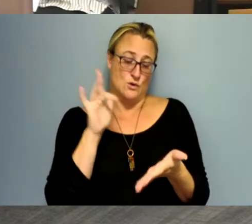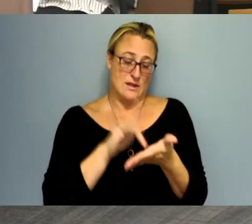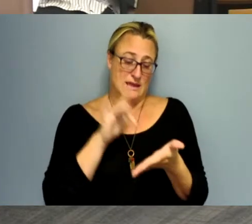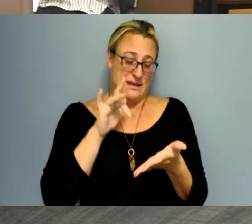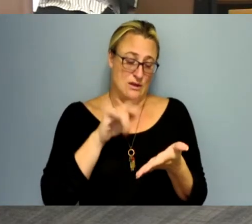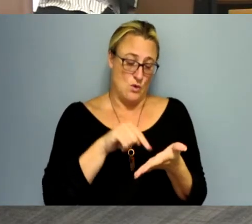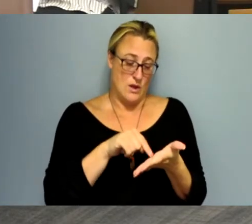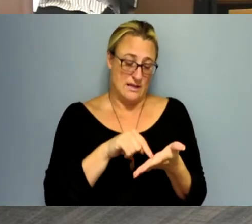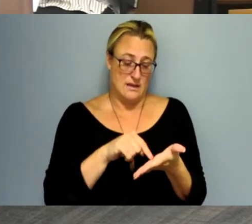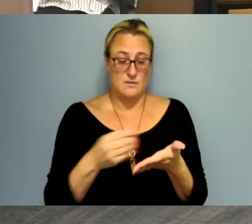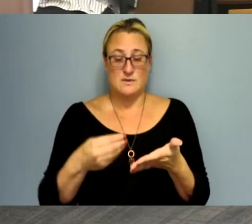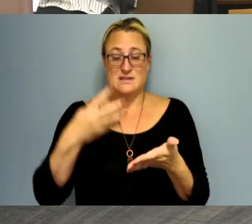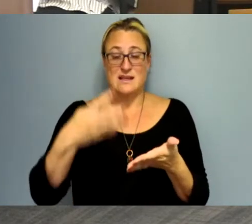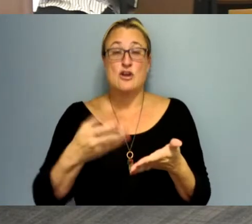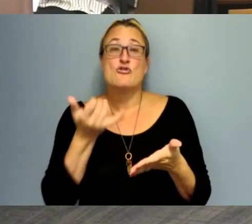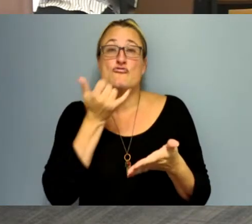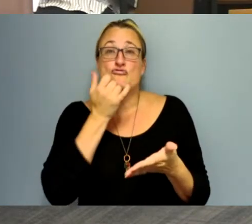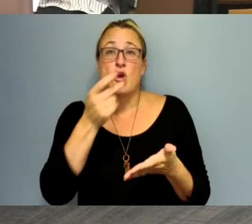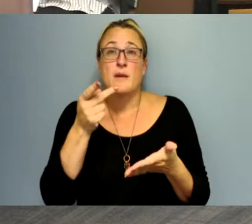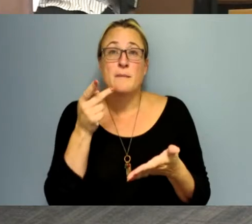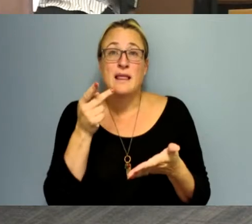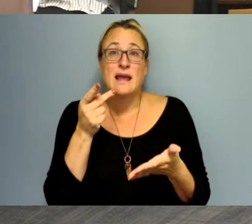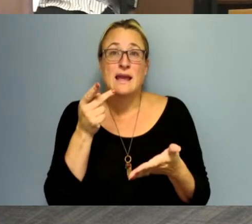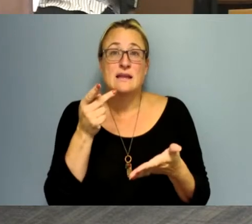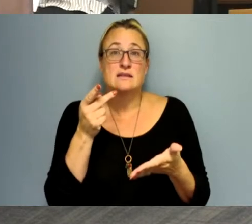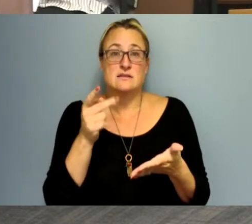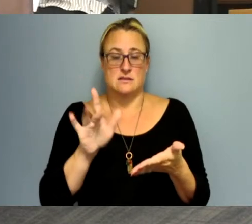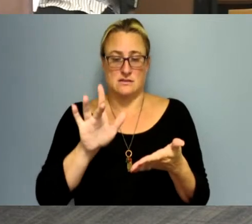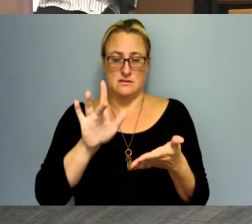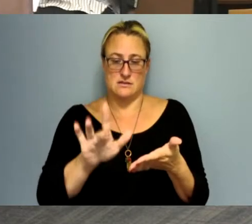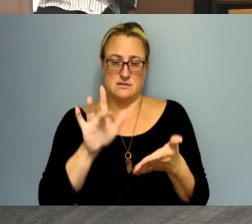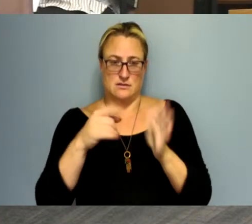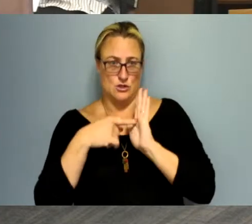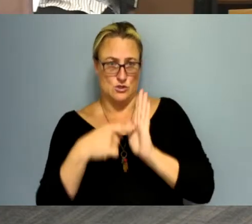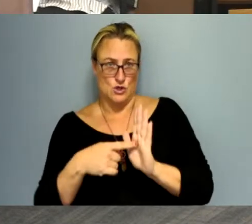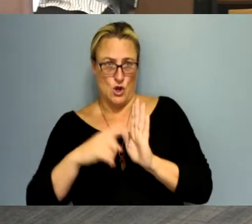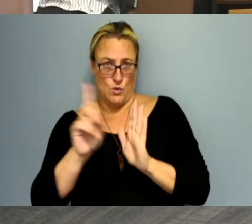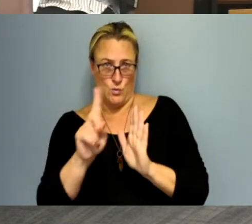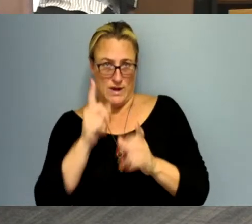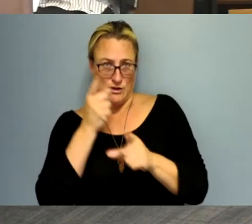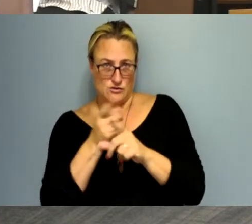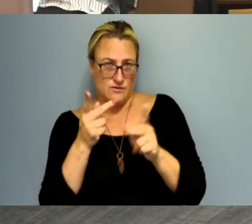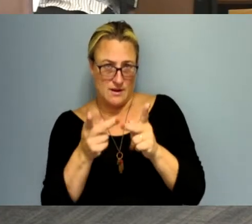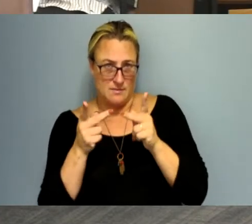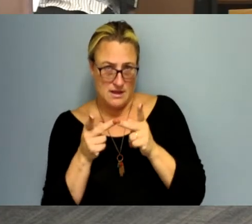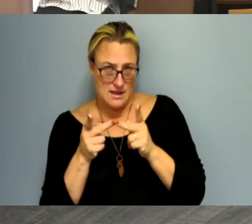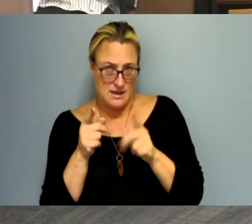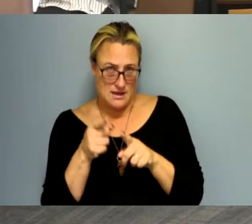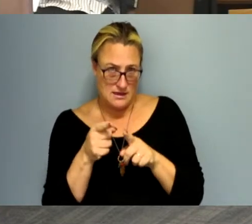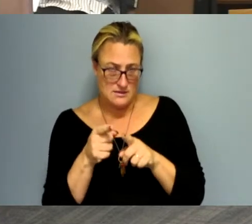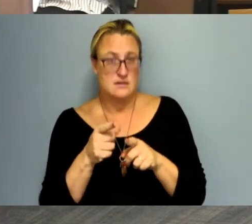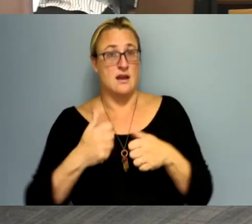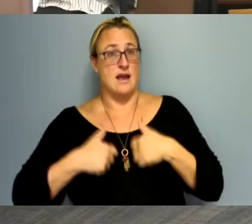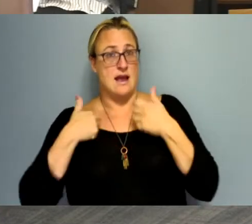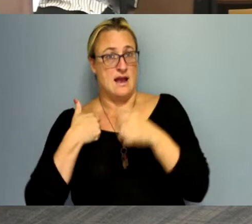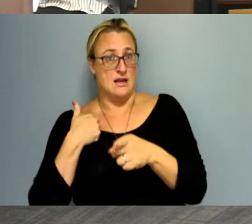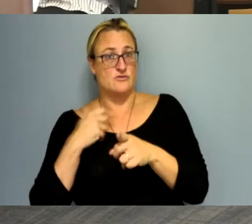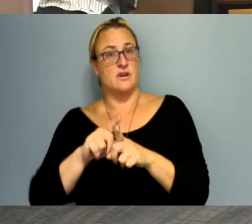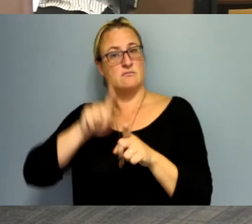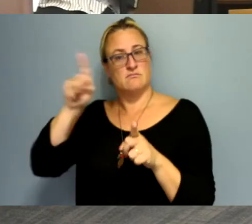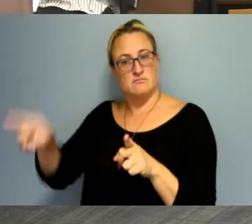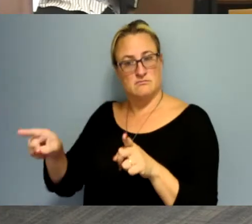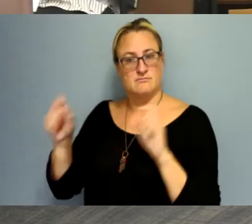it will say wrong precinct, and then you can click display correct voting location, and it will give the address of where they need to